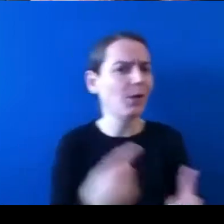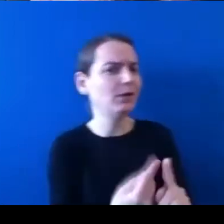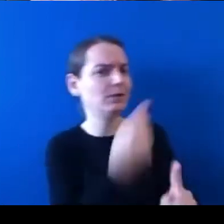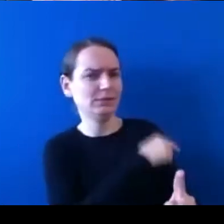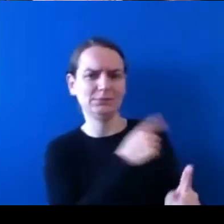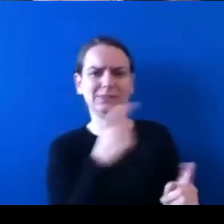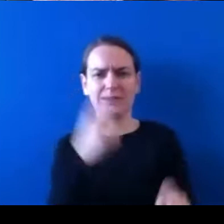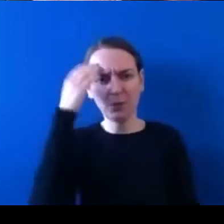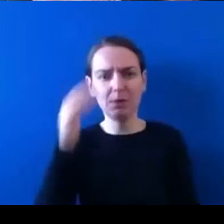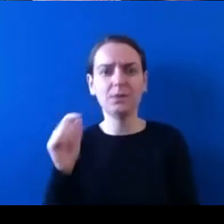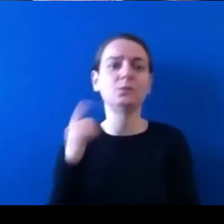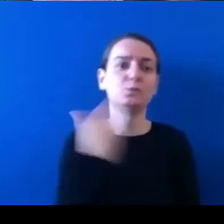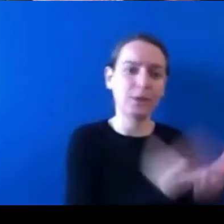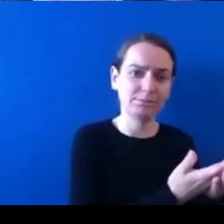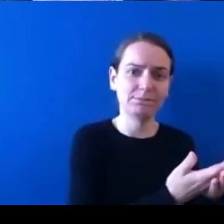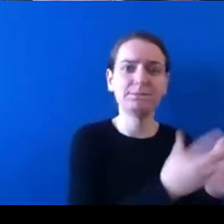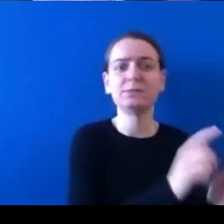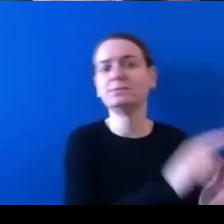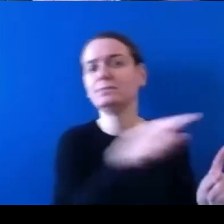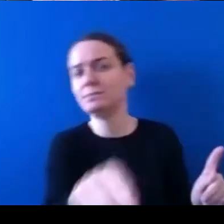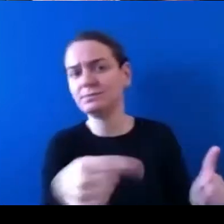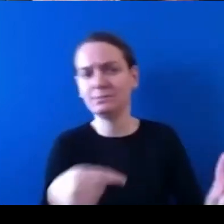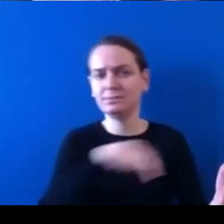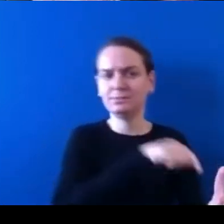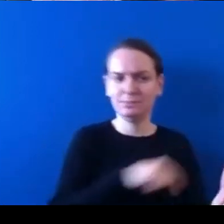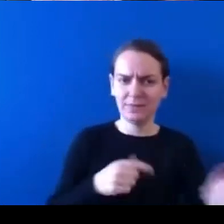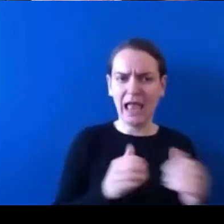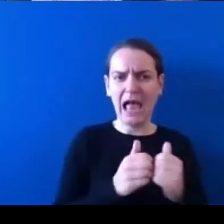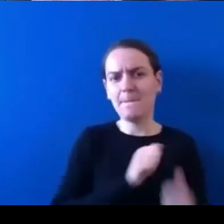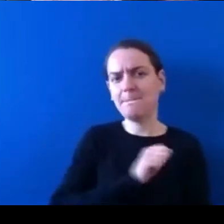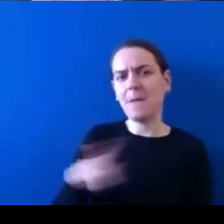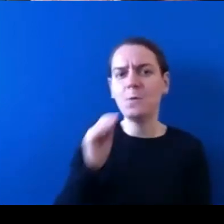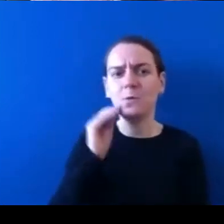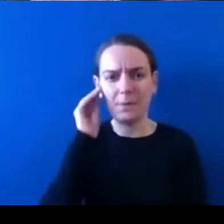they're asking is, do you want a dorm close to campus where your